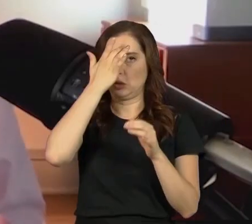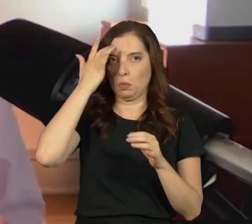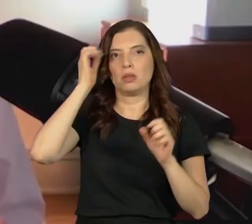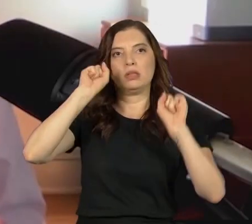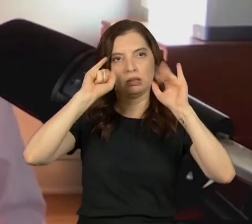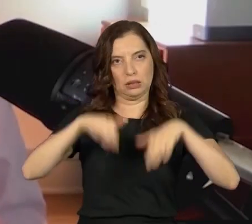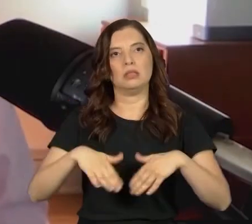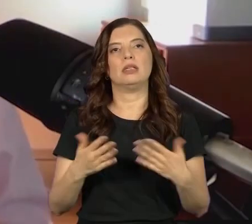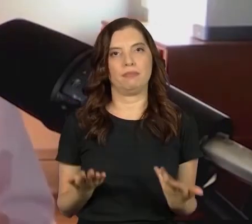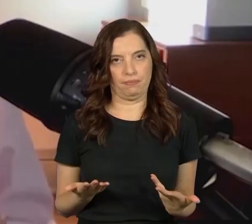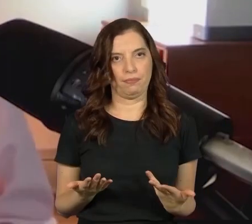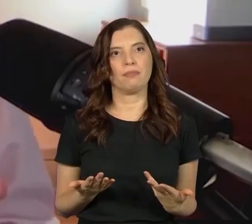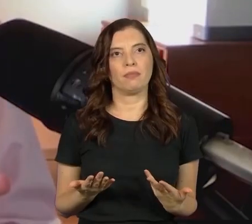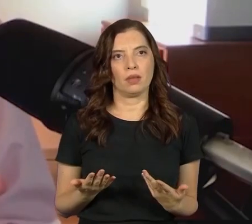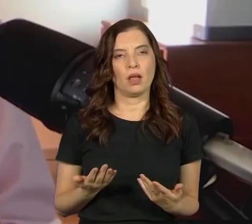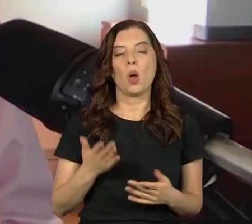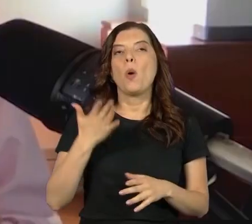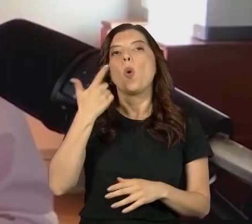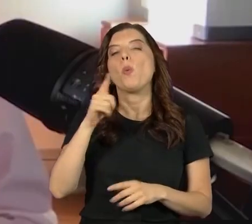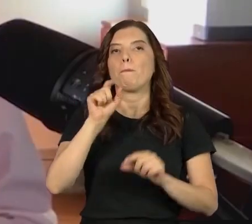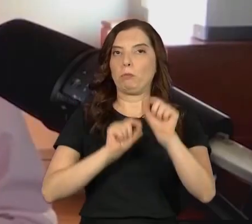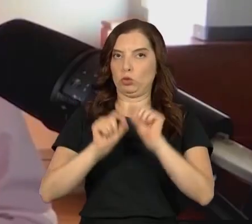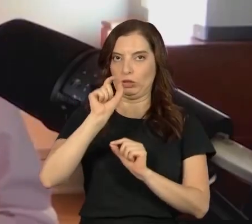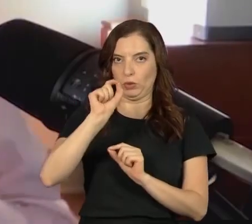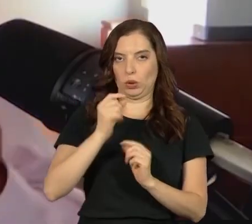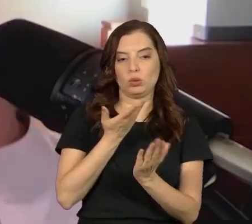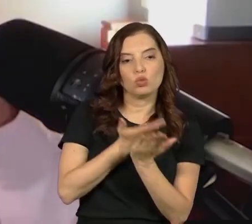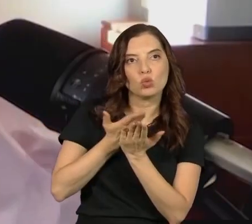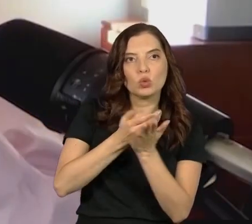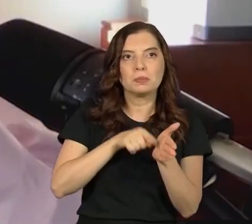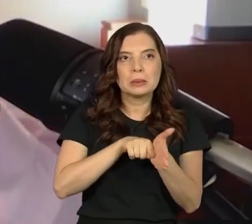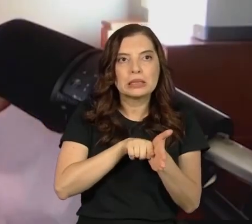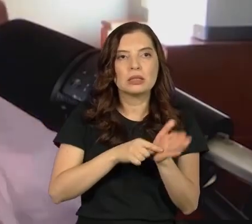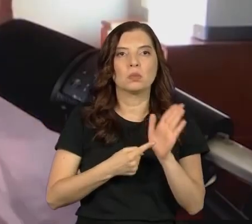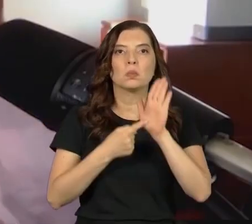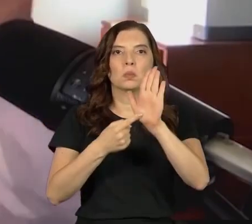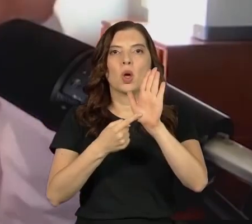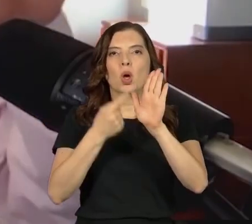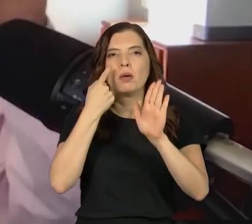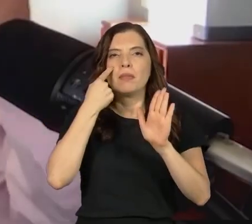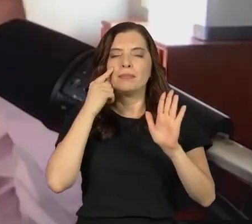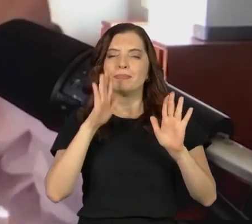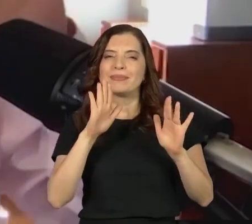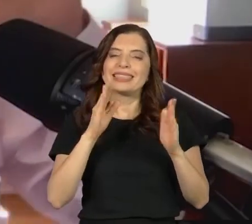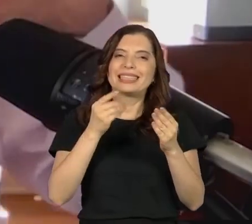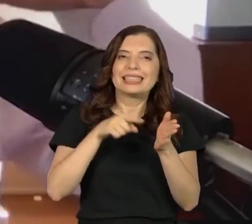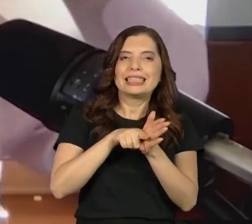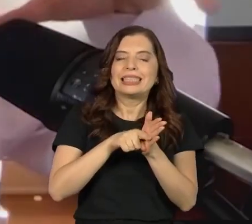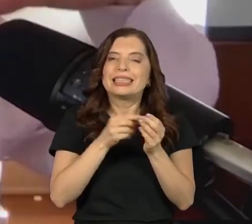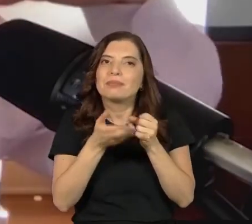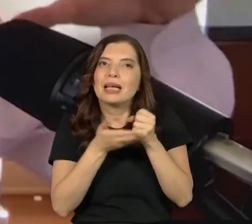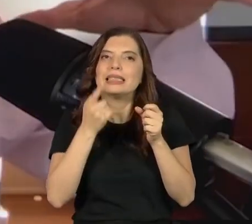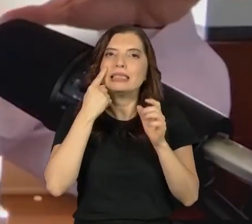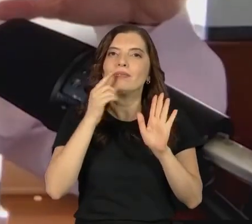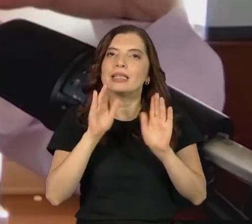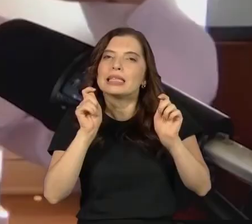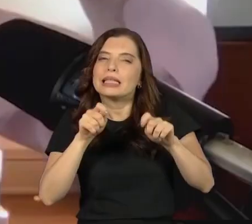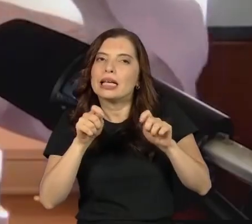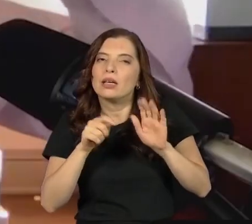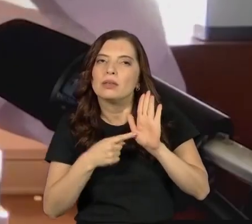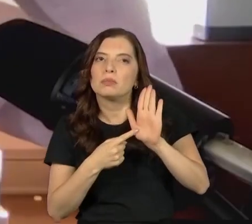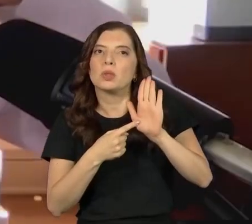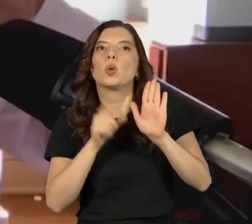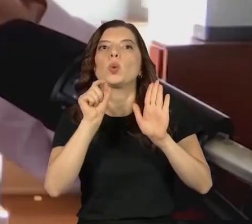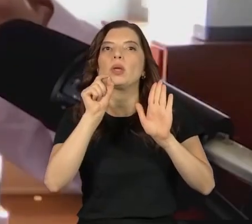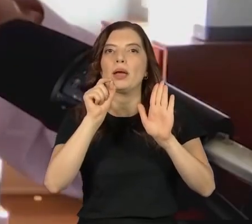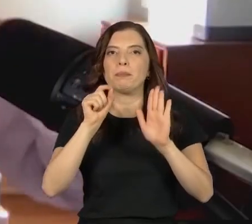correlational studies? Sure. And the reason is because the correlational studies are taking very crude measures